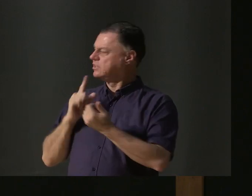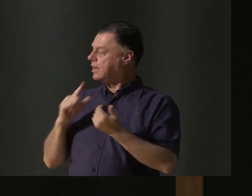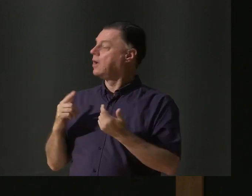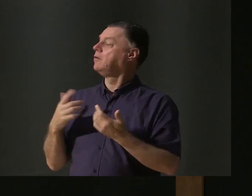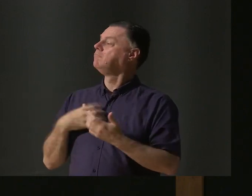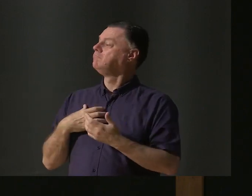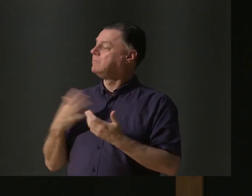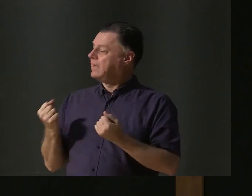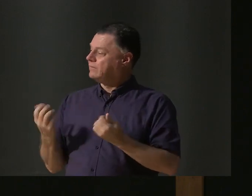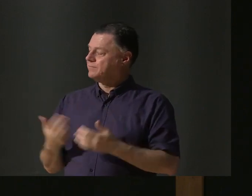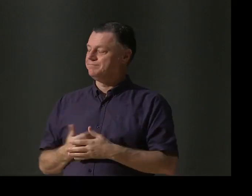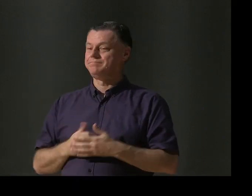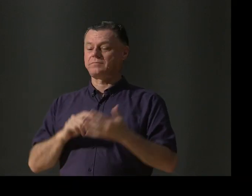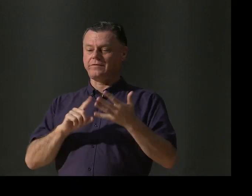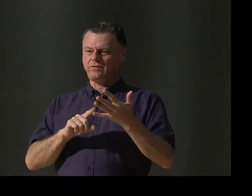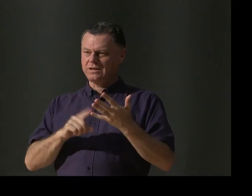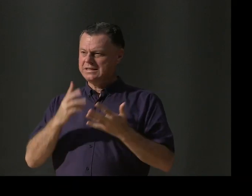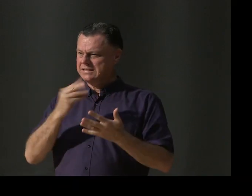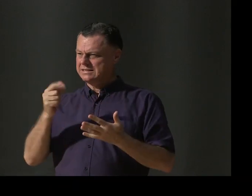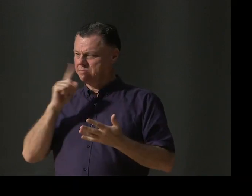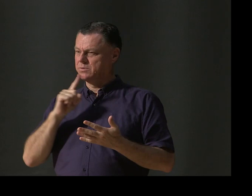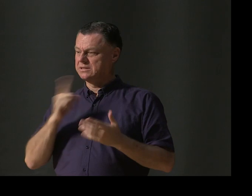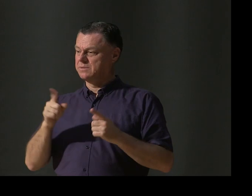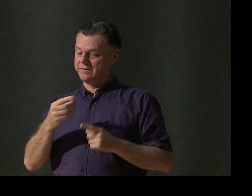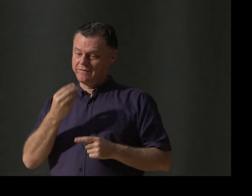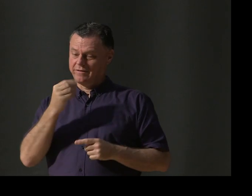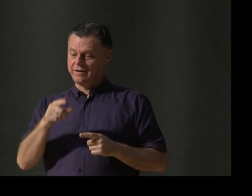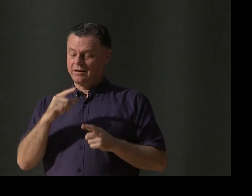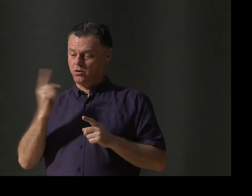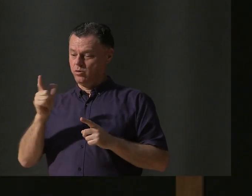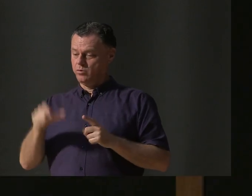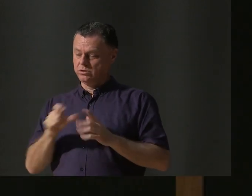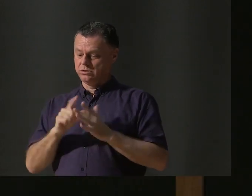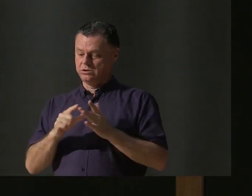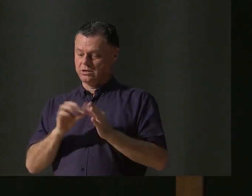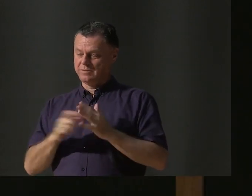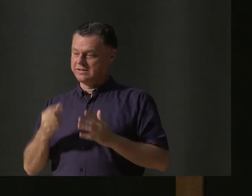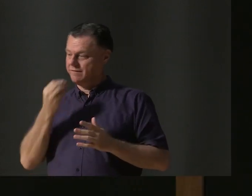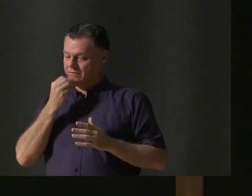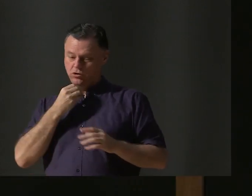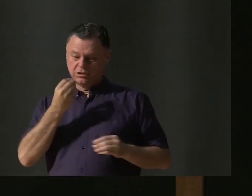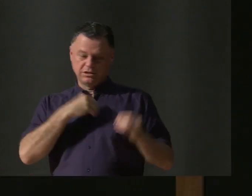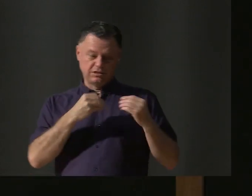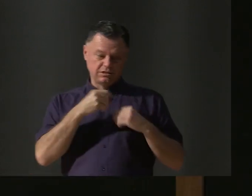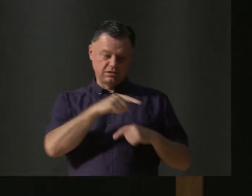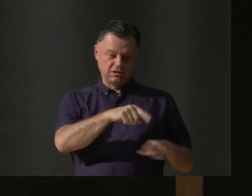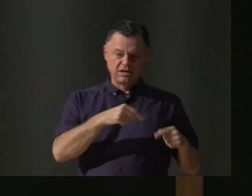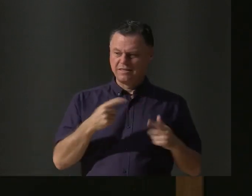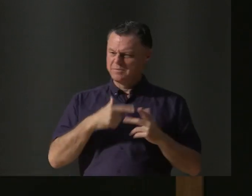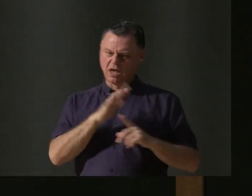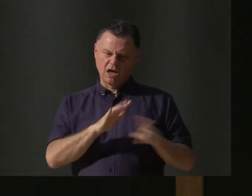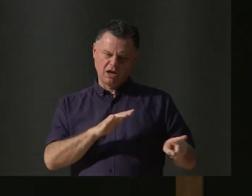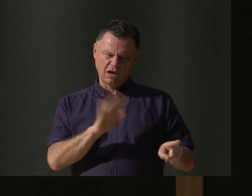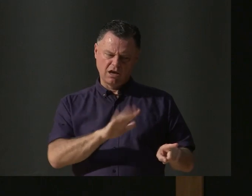And finally, are you sure you should be eating that? People who have diabetes have probably